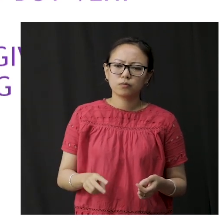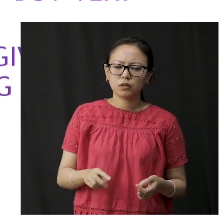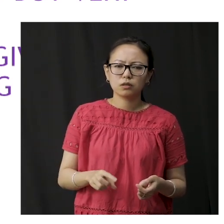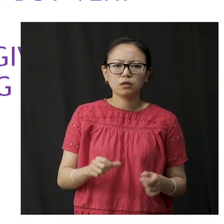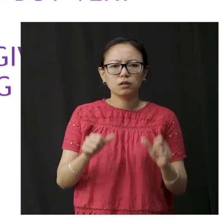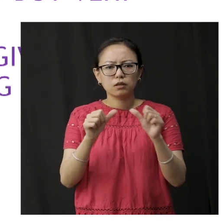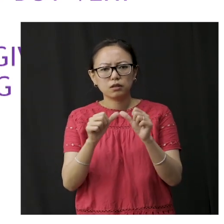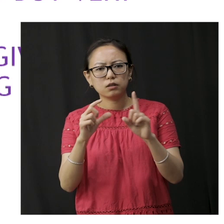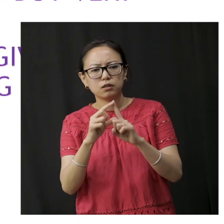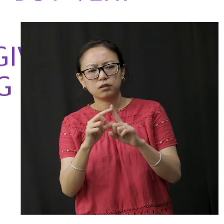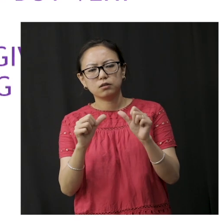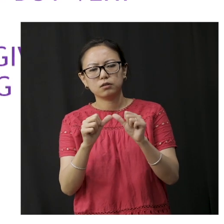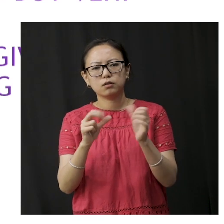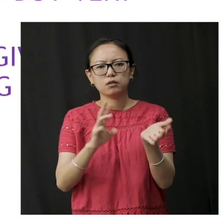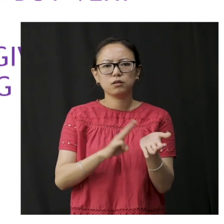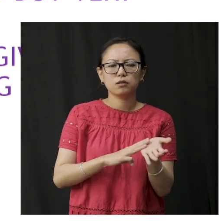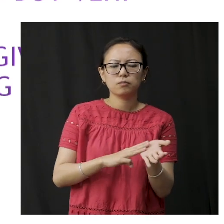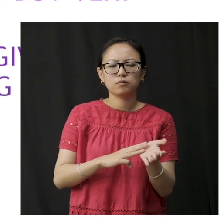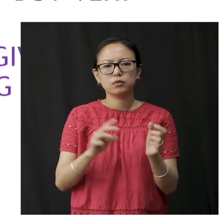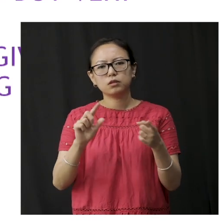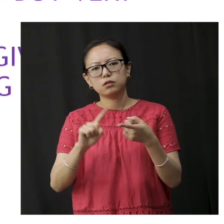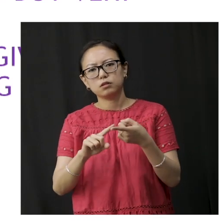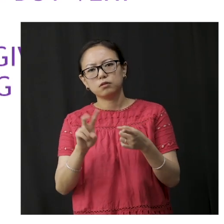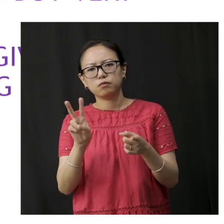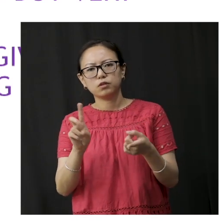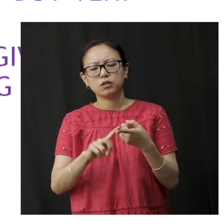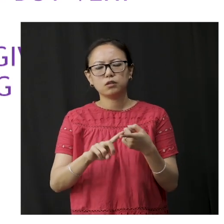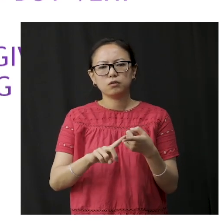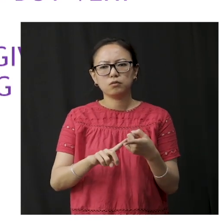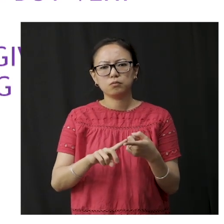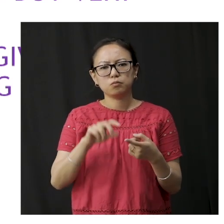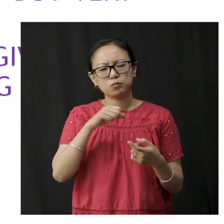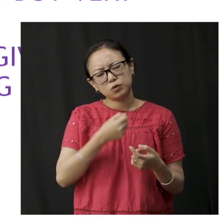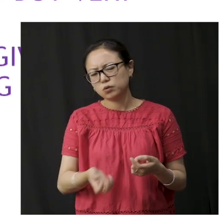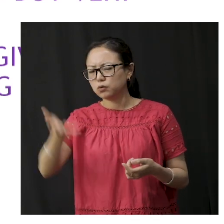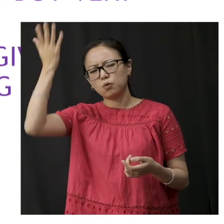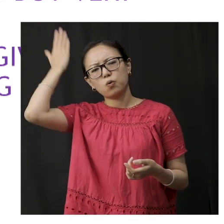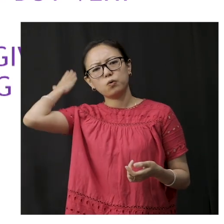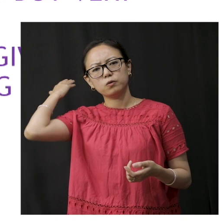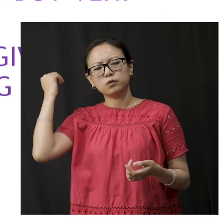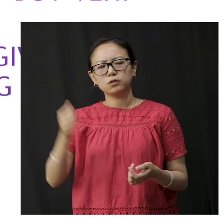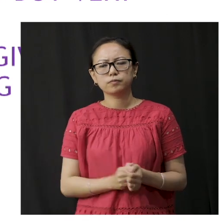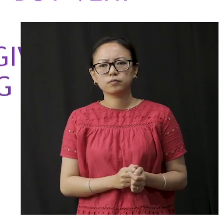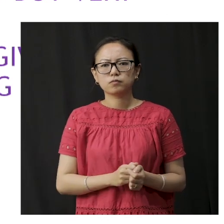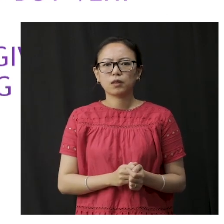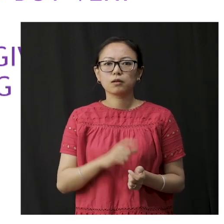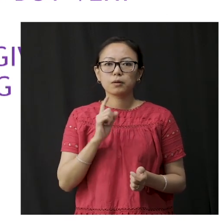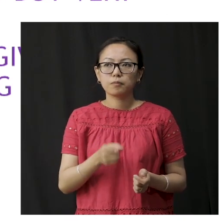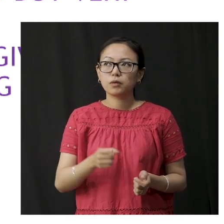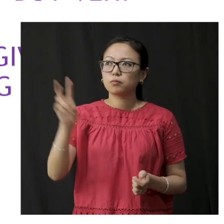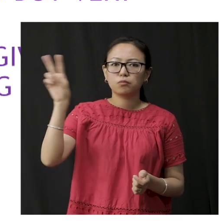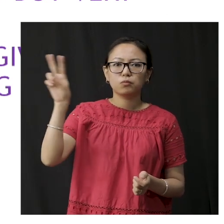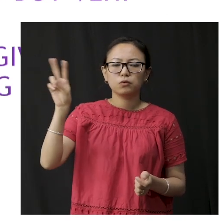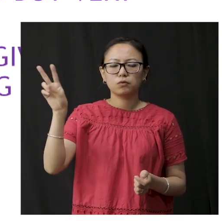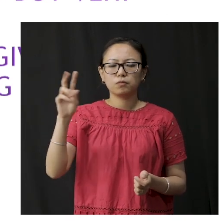been shining for a very, very long time. But they are very pretty and they still